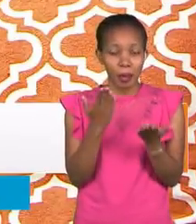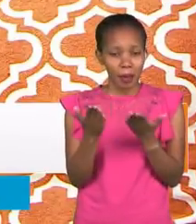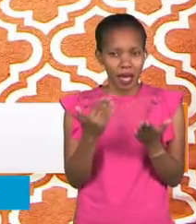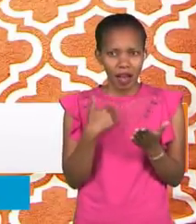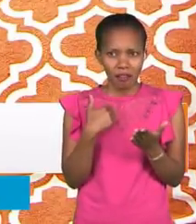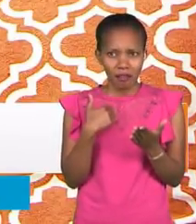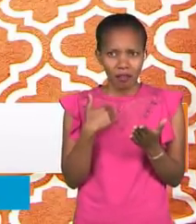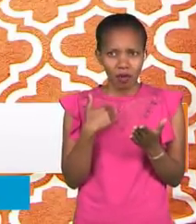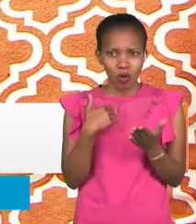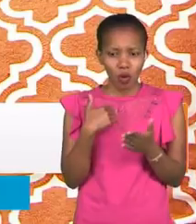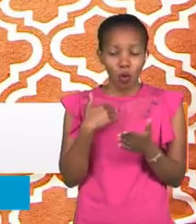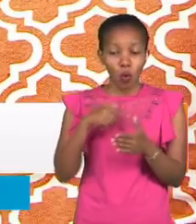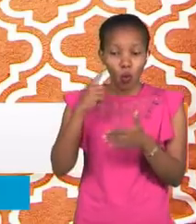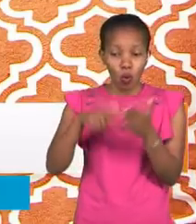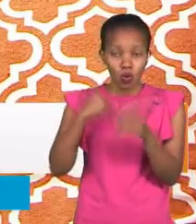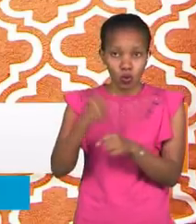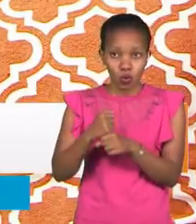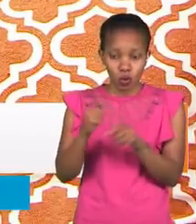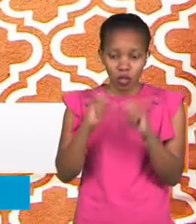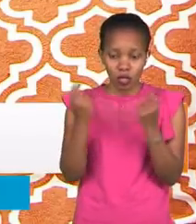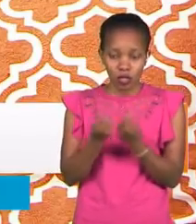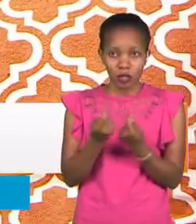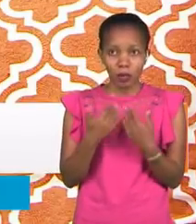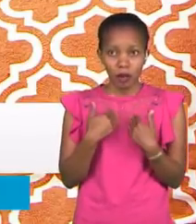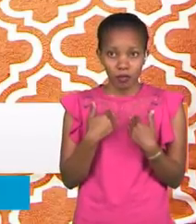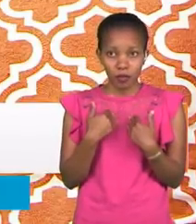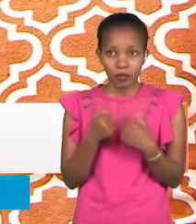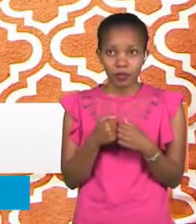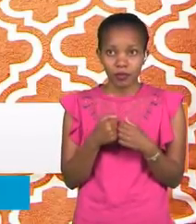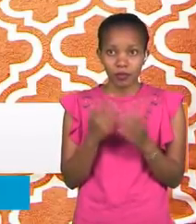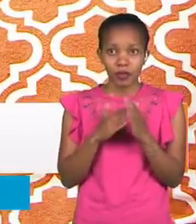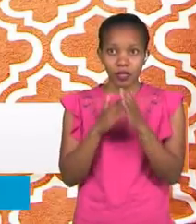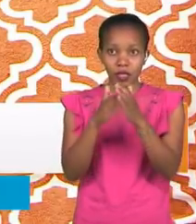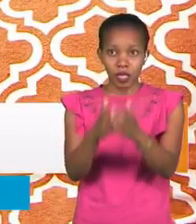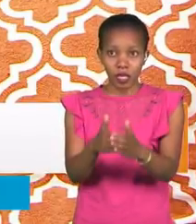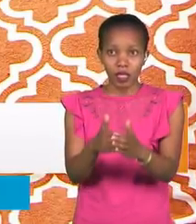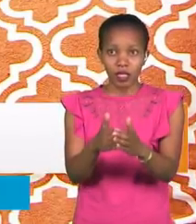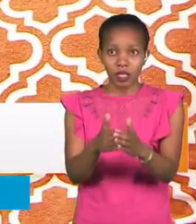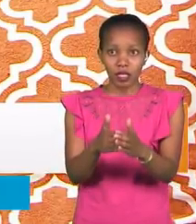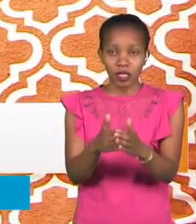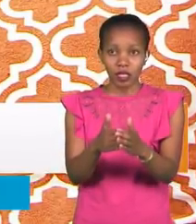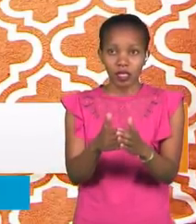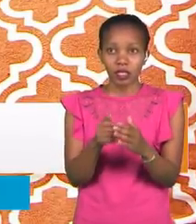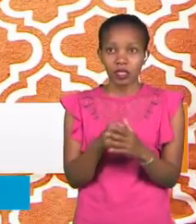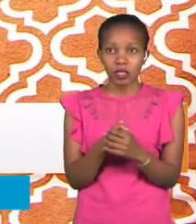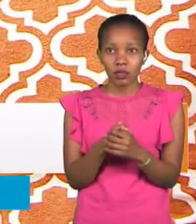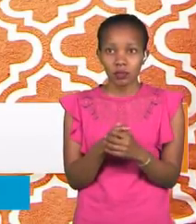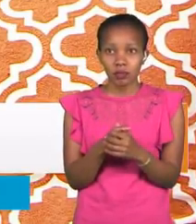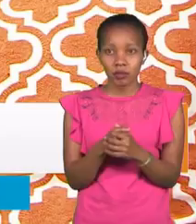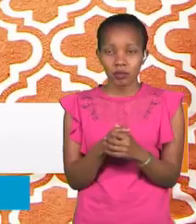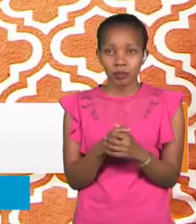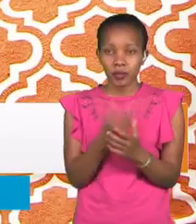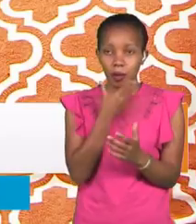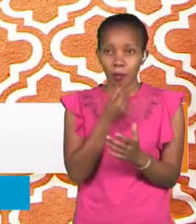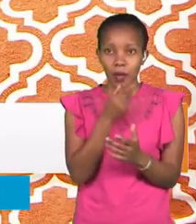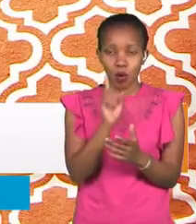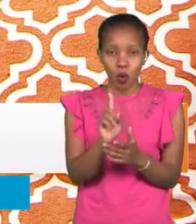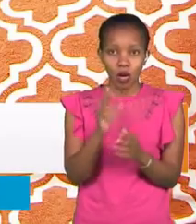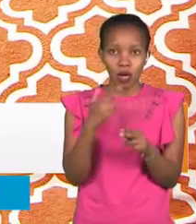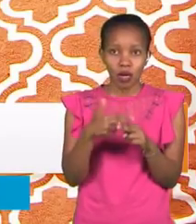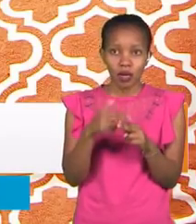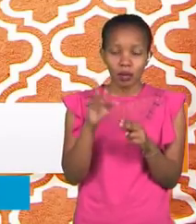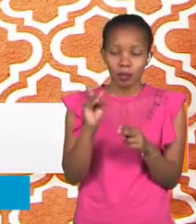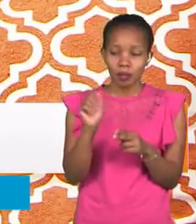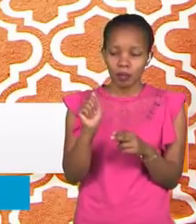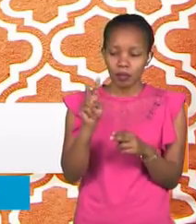no. So what we do is we get a team led by our chief marshal, who is David Shege,